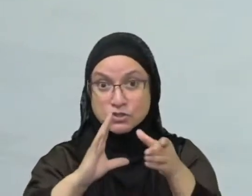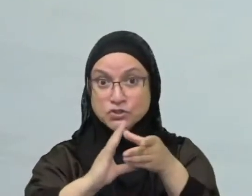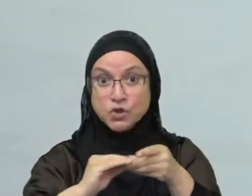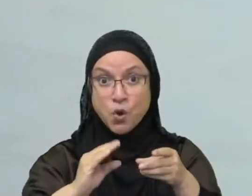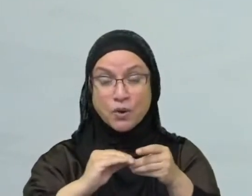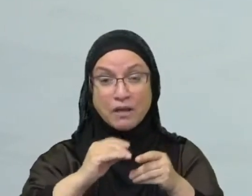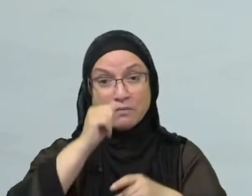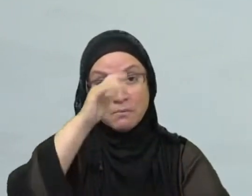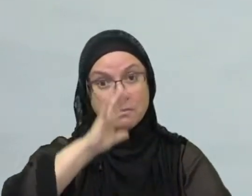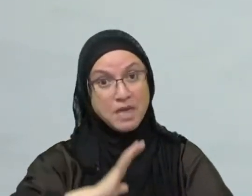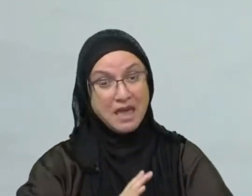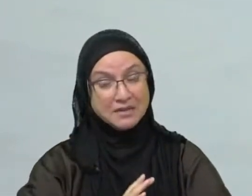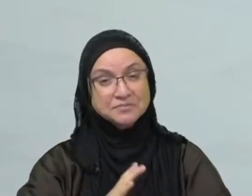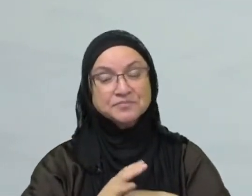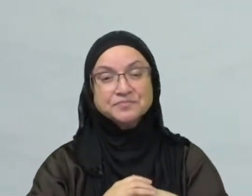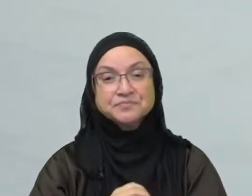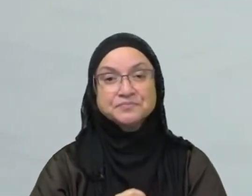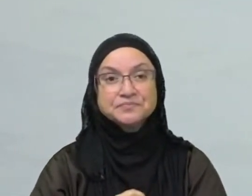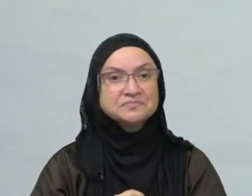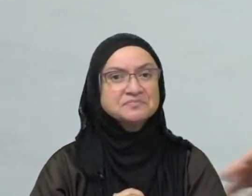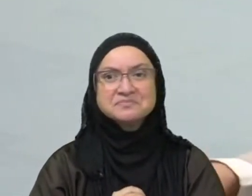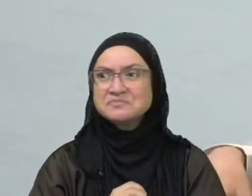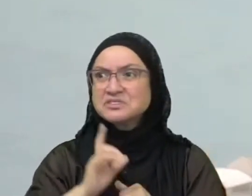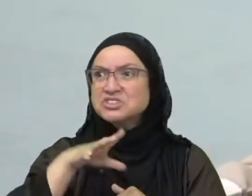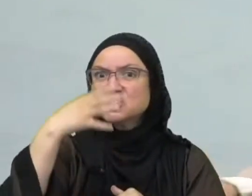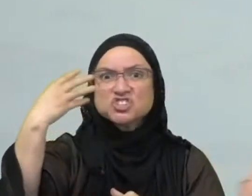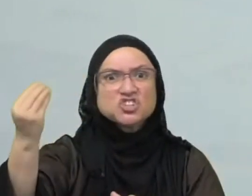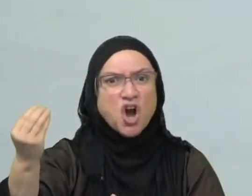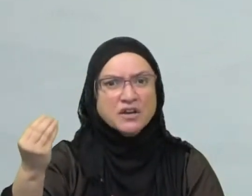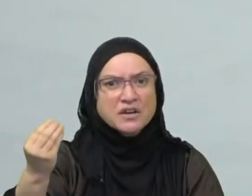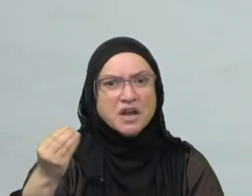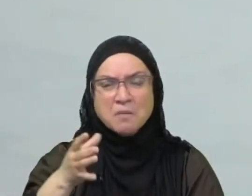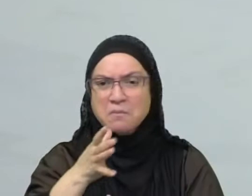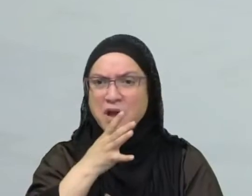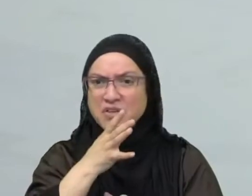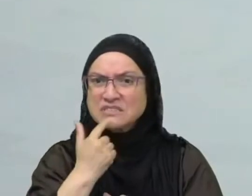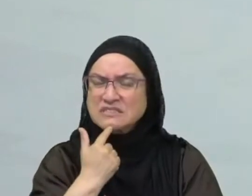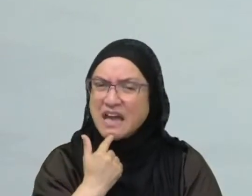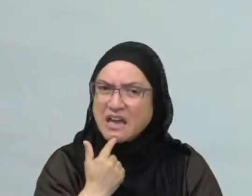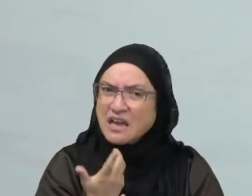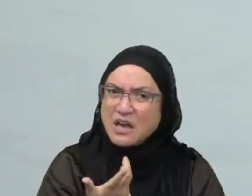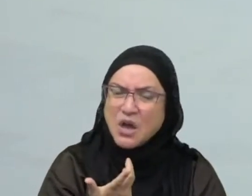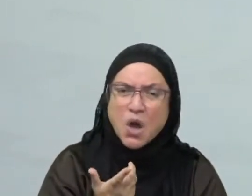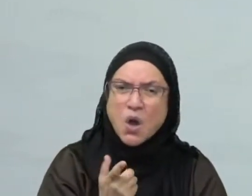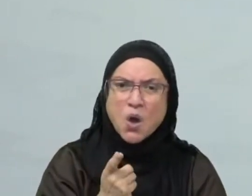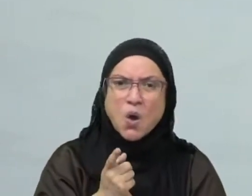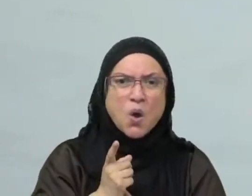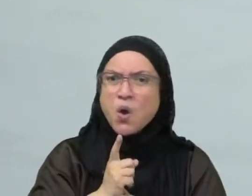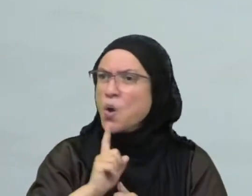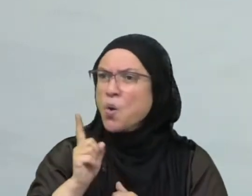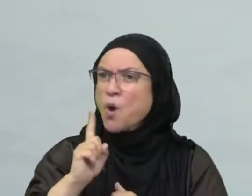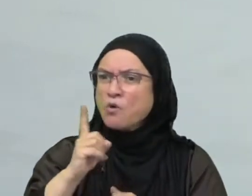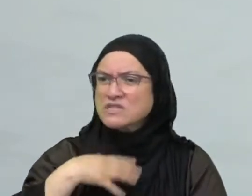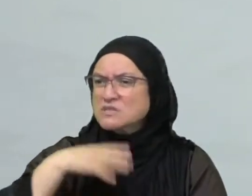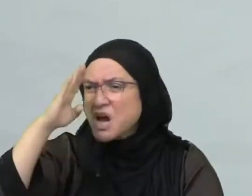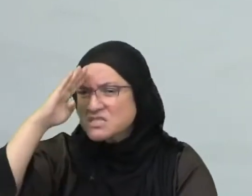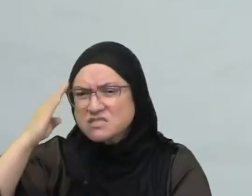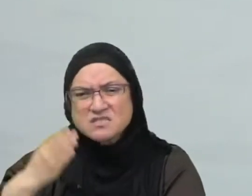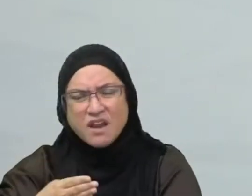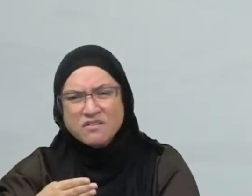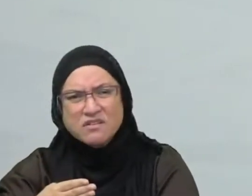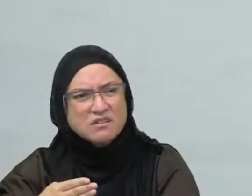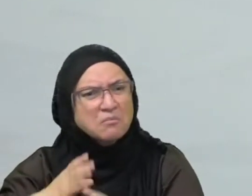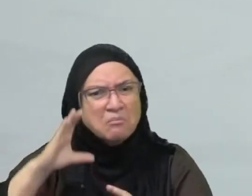SubhanAllah. I need to know where he is. Not where he is in the battlefield. In kana fil jannah